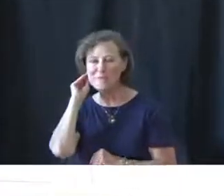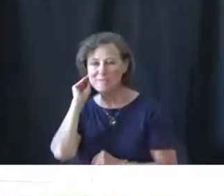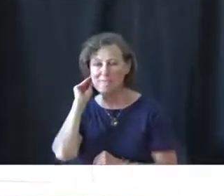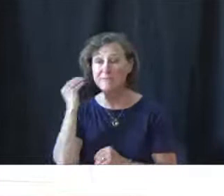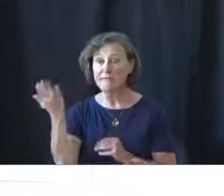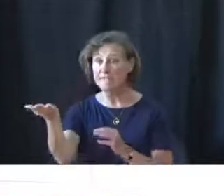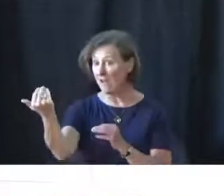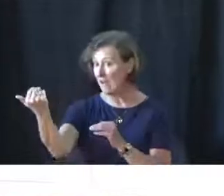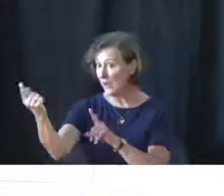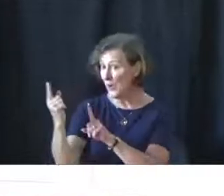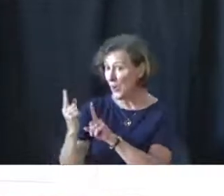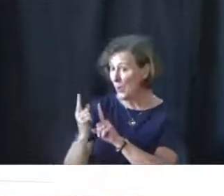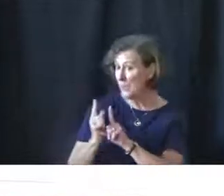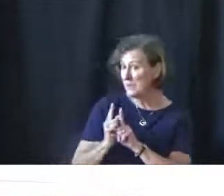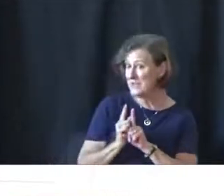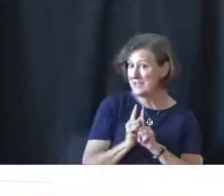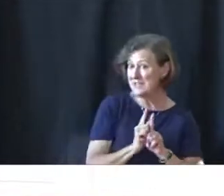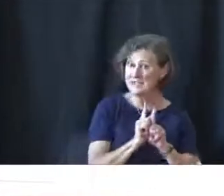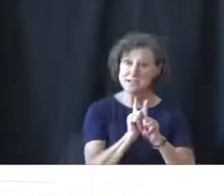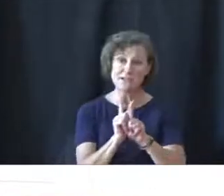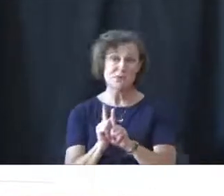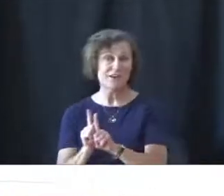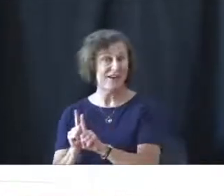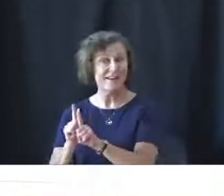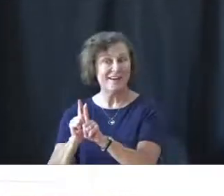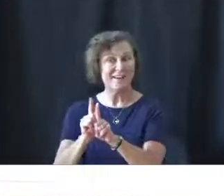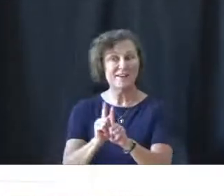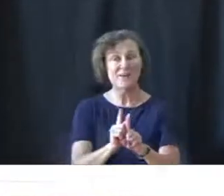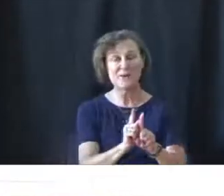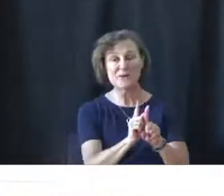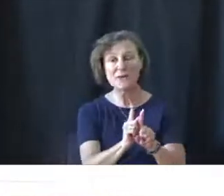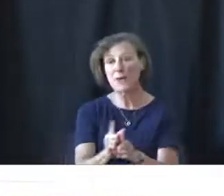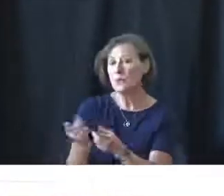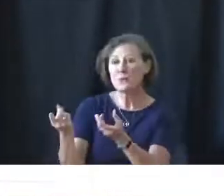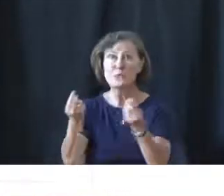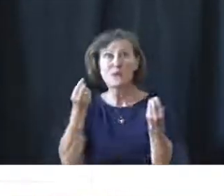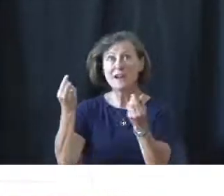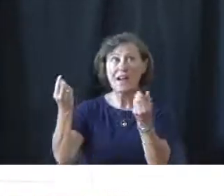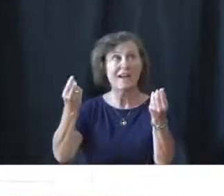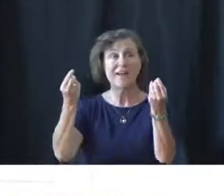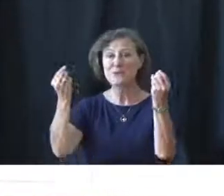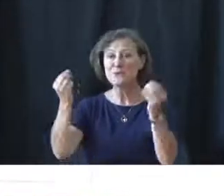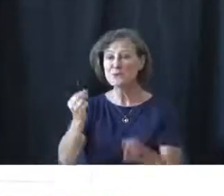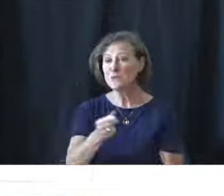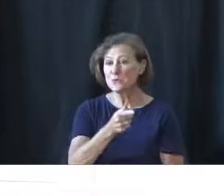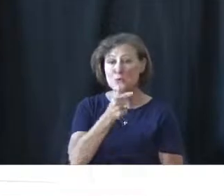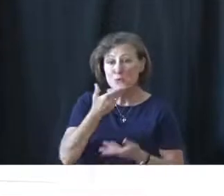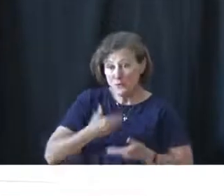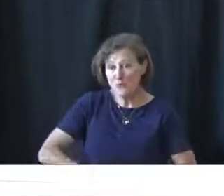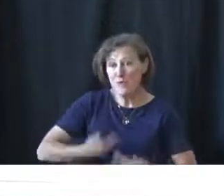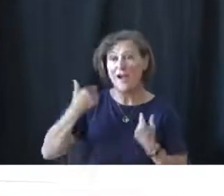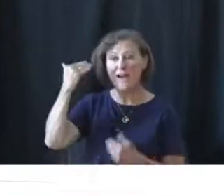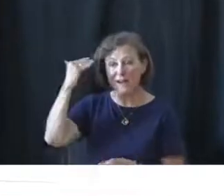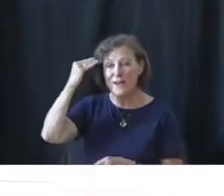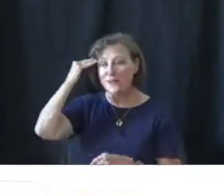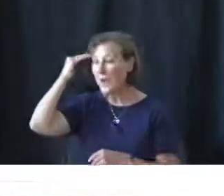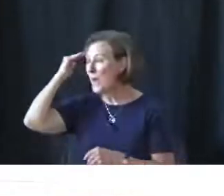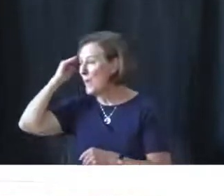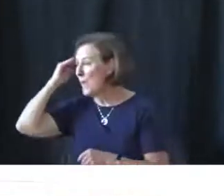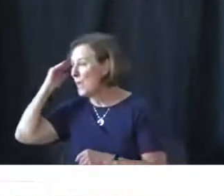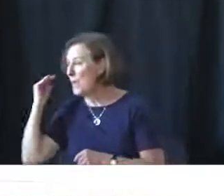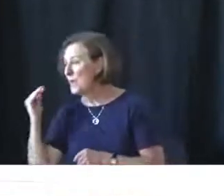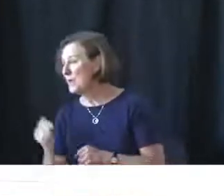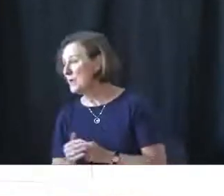home. Follow me where I go, what I do and who I